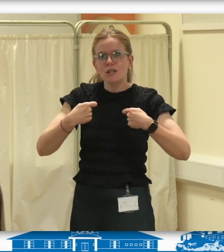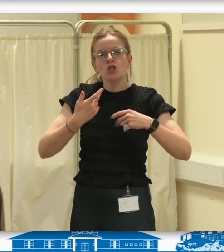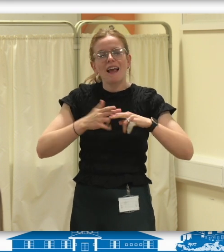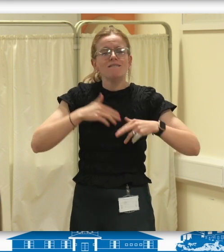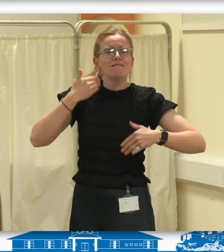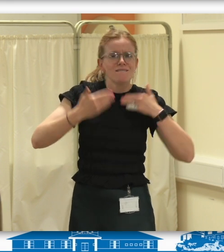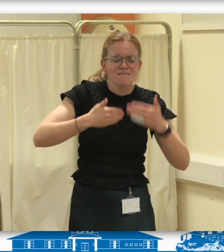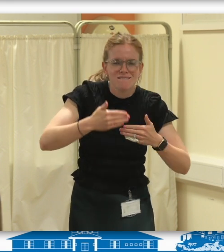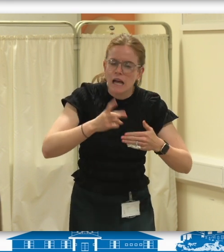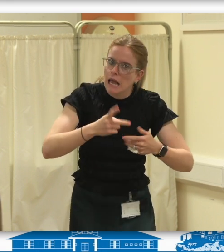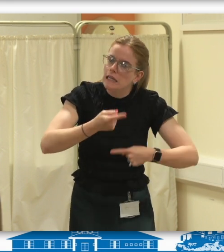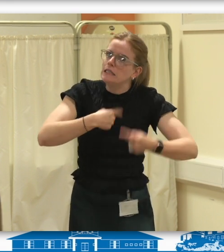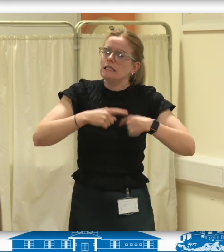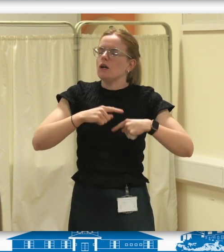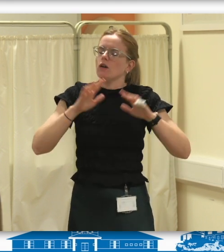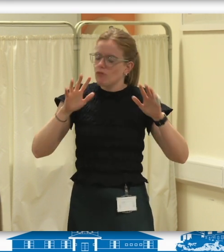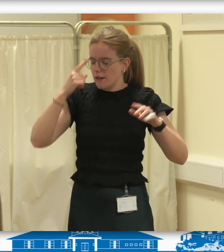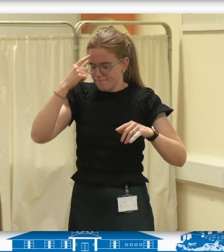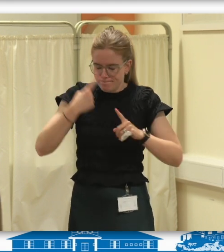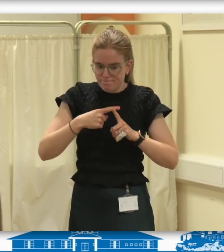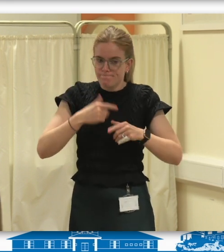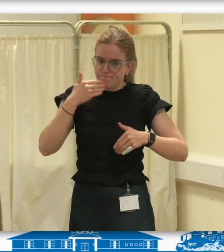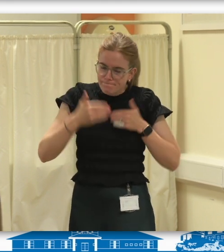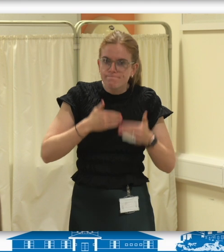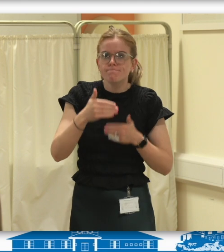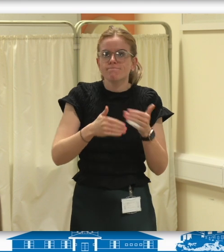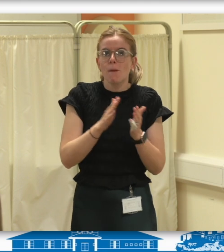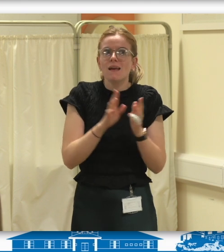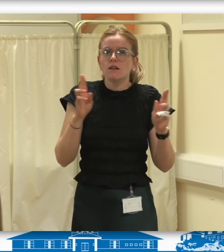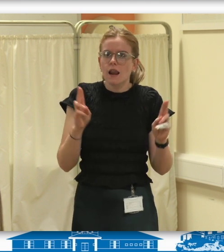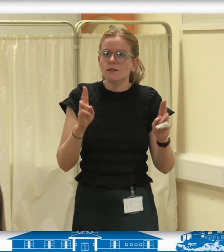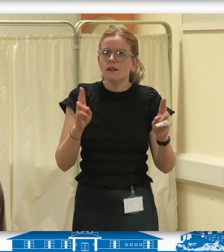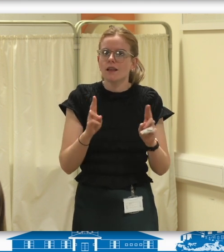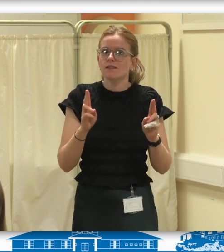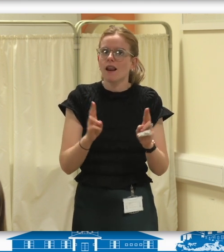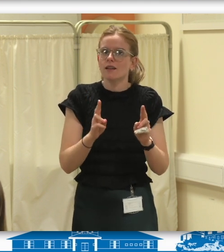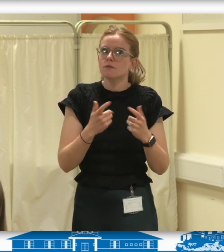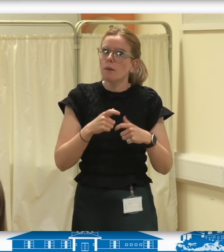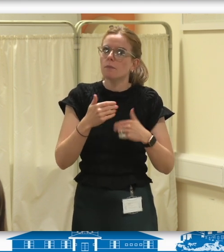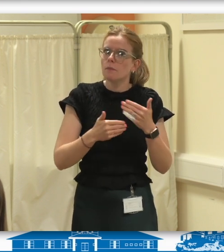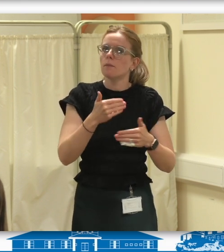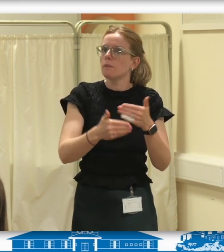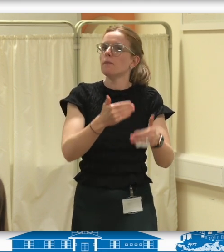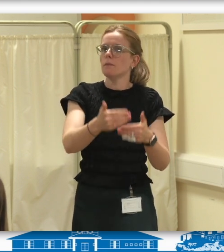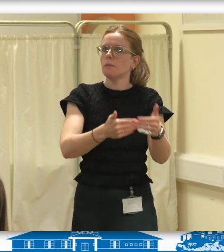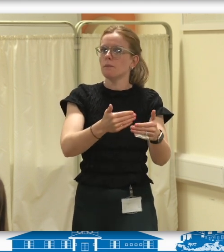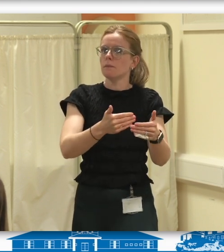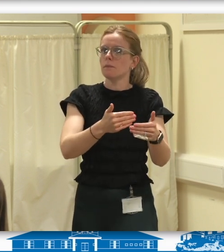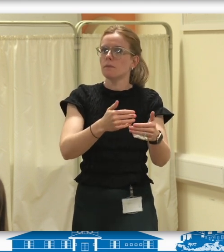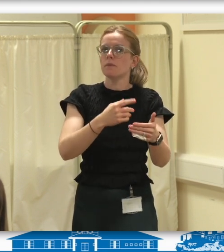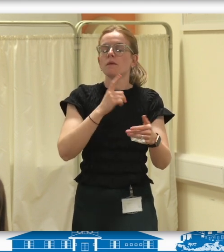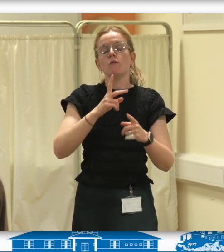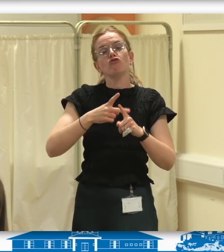they become less severe, less impactful, and less frequent. But re-regulation is only part